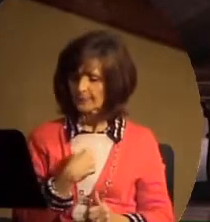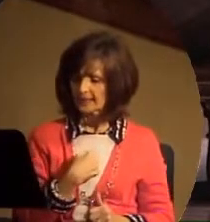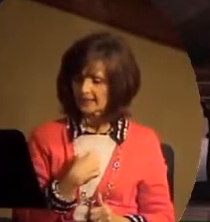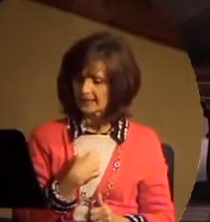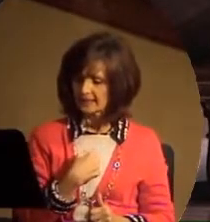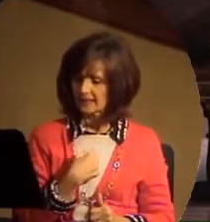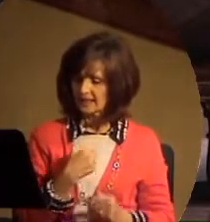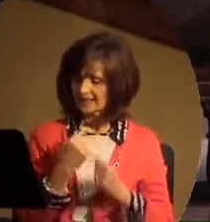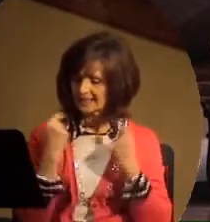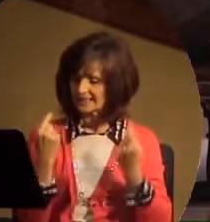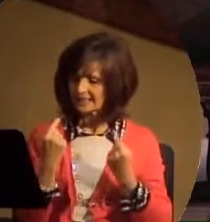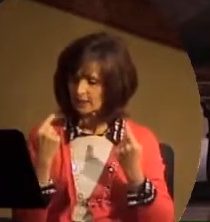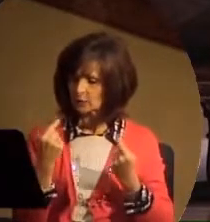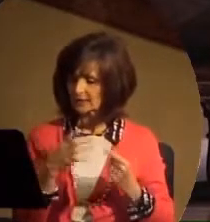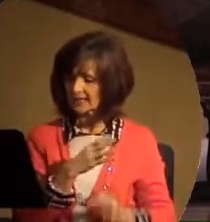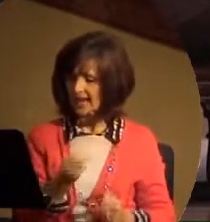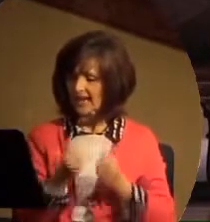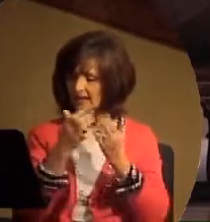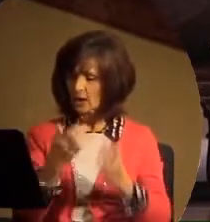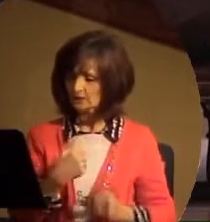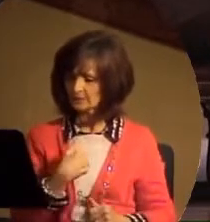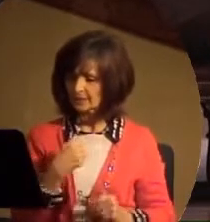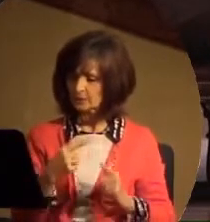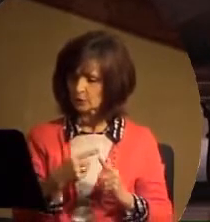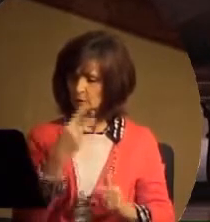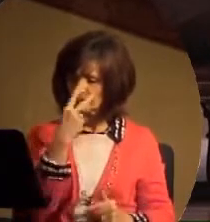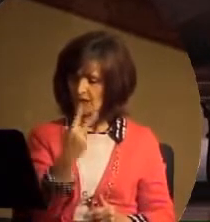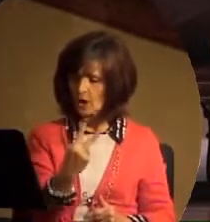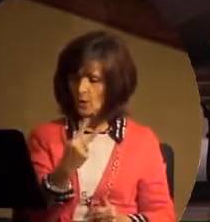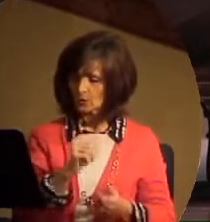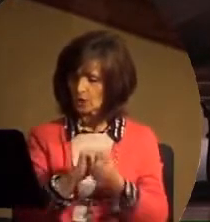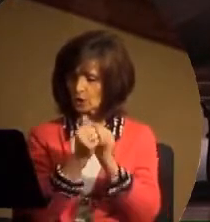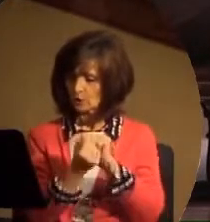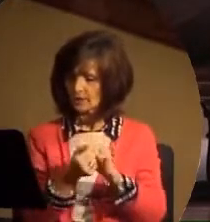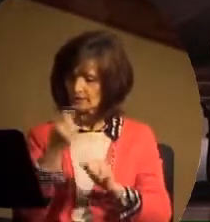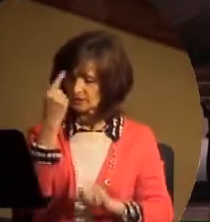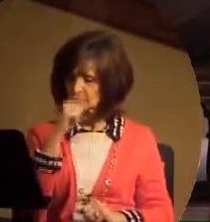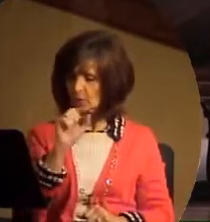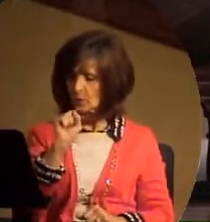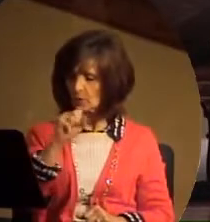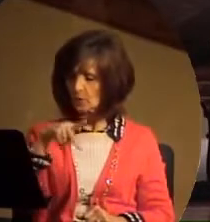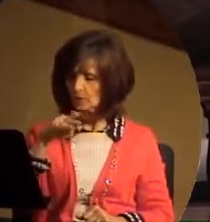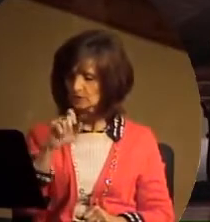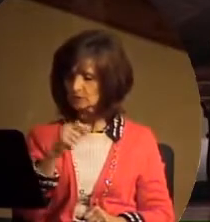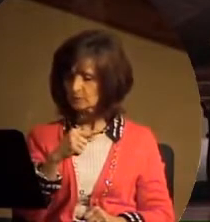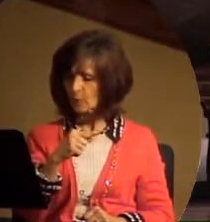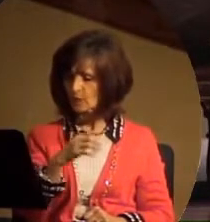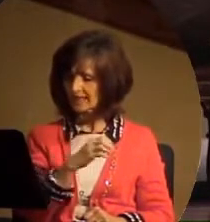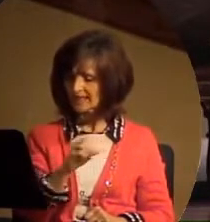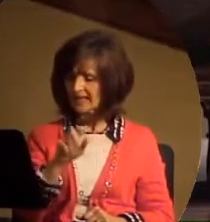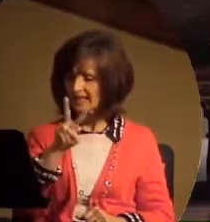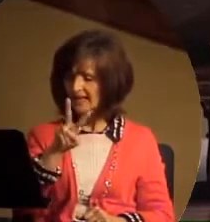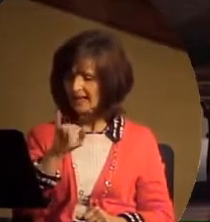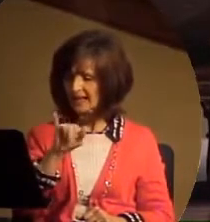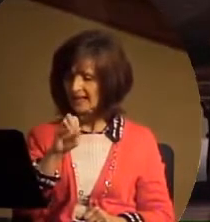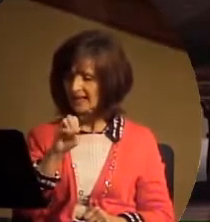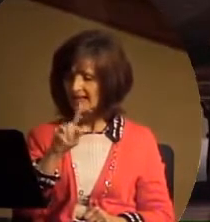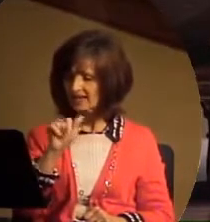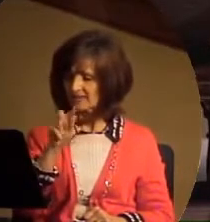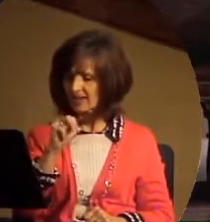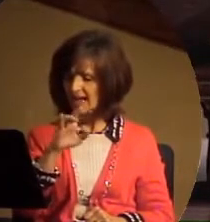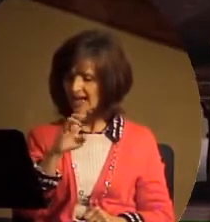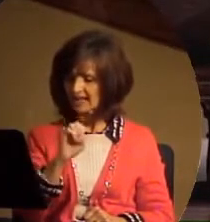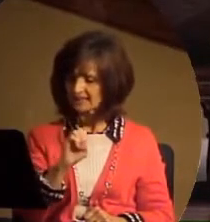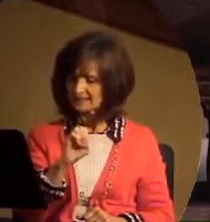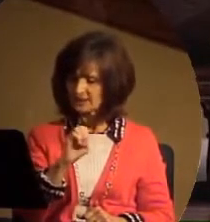contention. Now please leave your Bibles open here, and I want to try to offer up an explanation of this, because I really think it fits a lot into this day